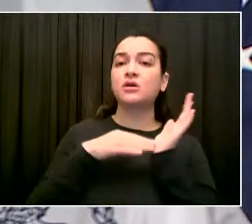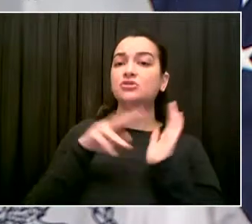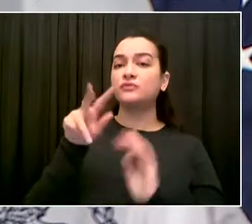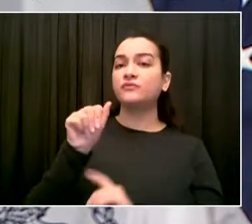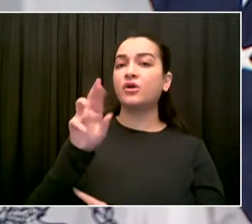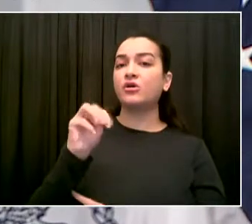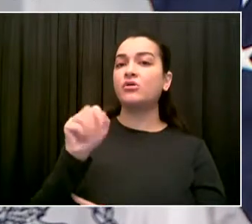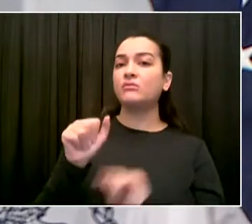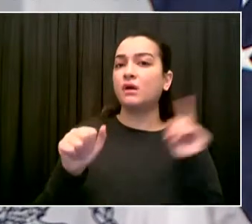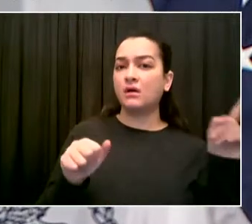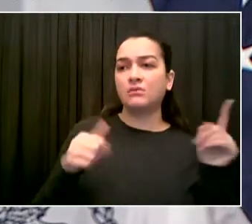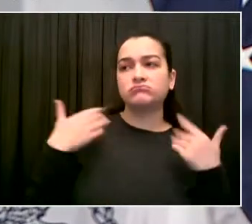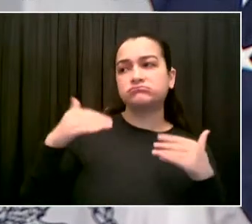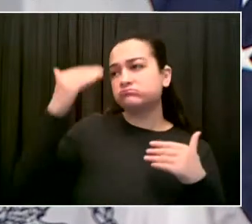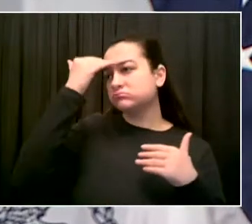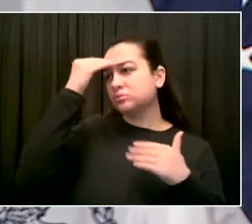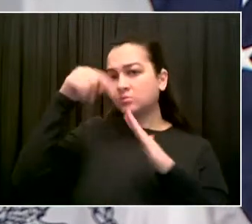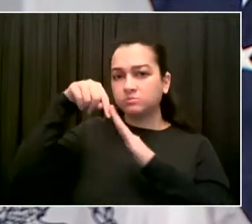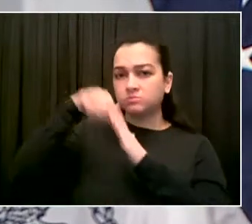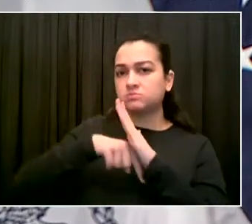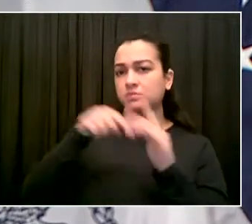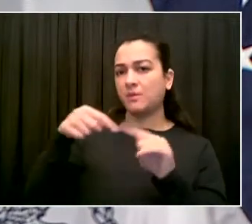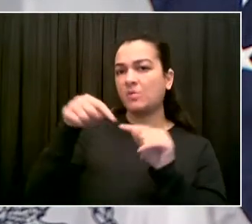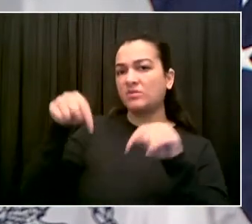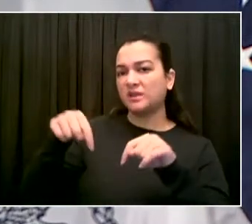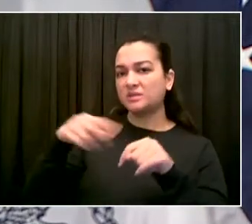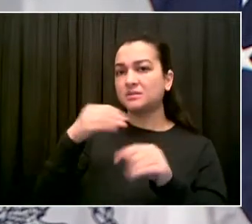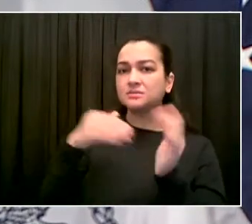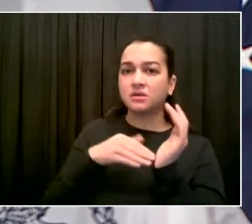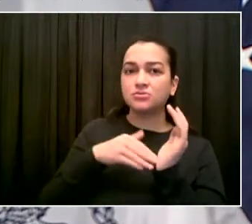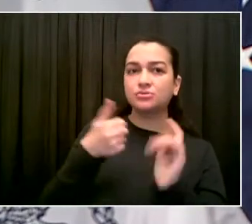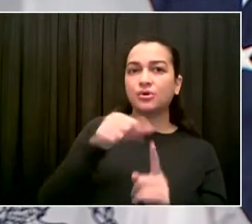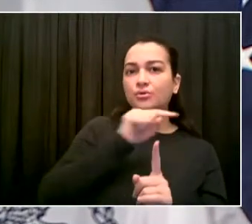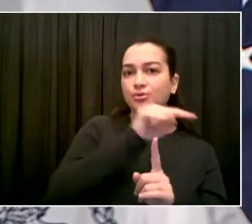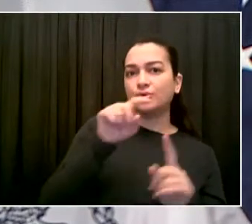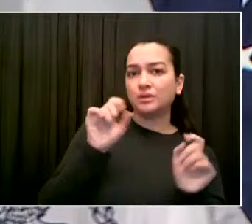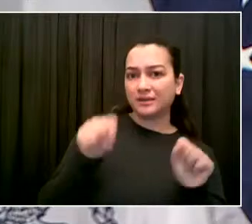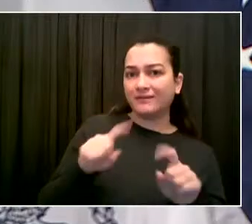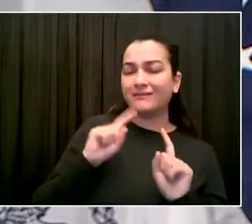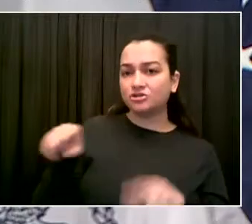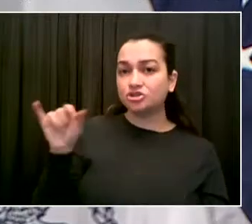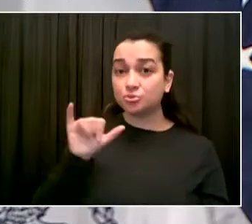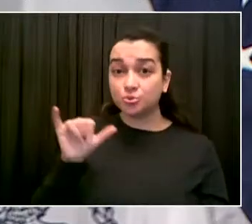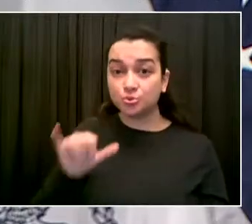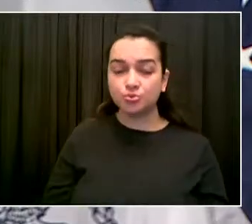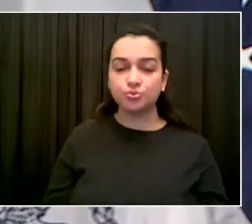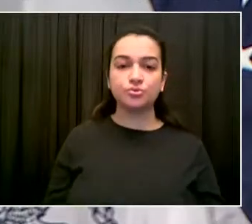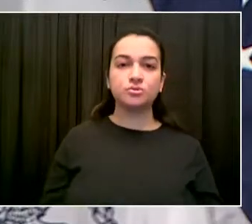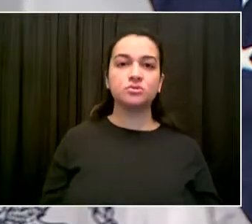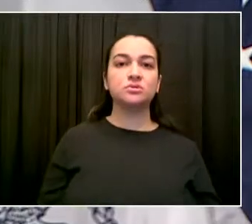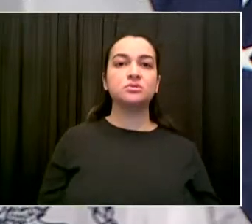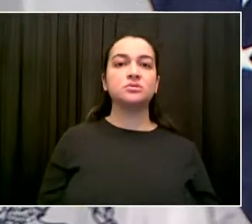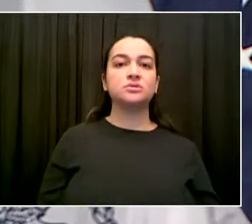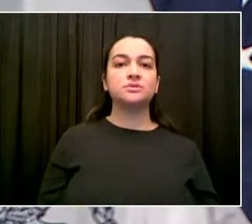Katz have anything they want to add, just speak up each time if you want to jump in. Dr. Varma, take that first.